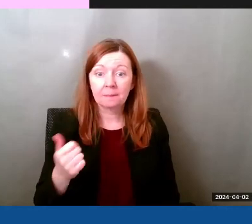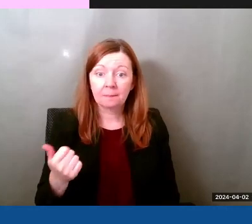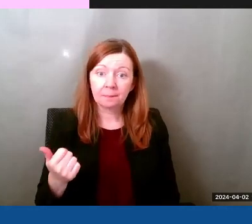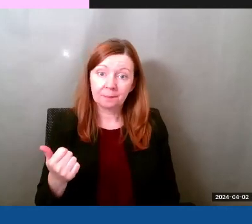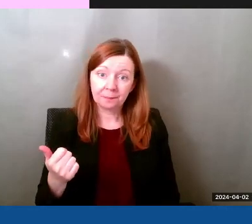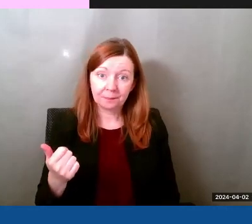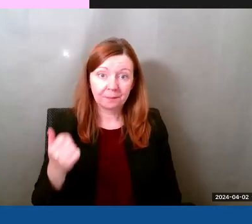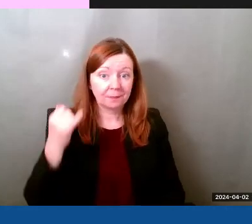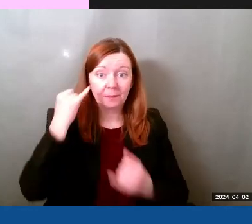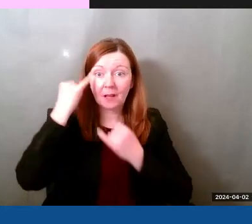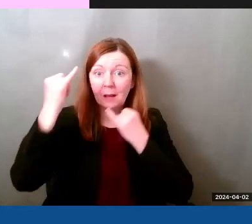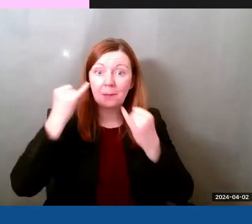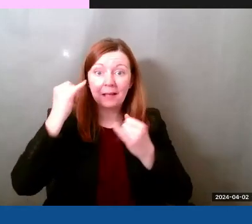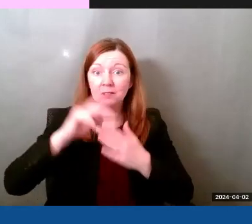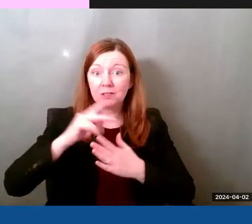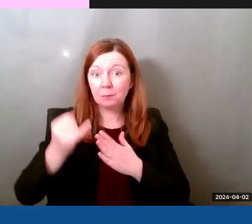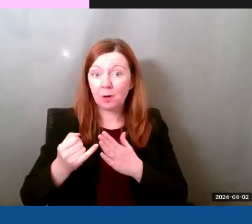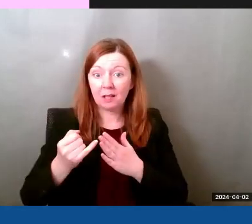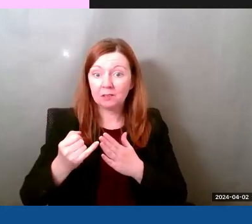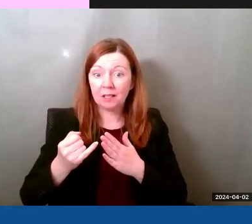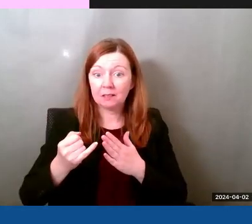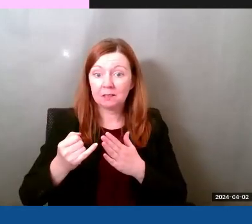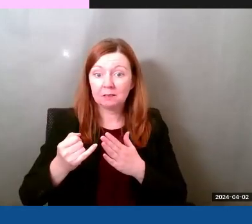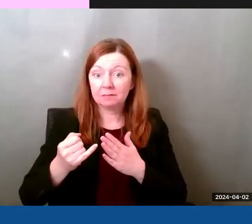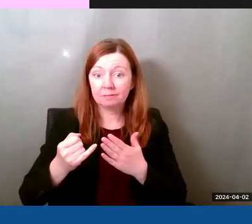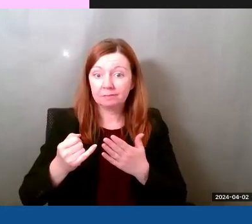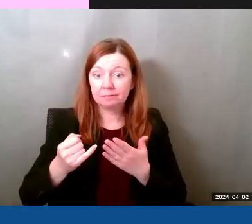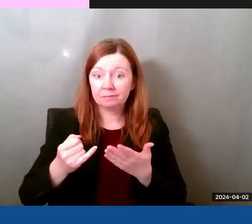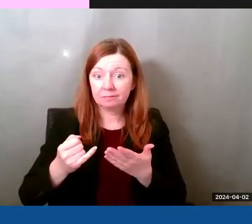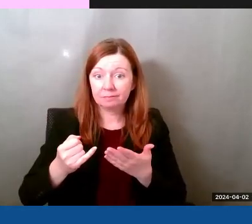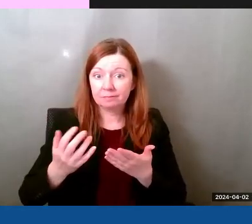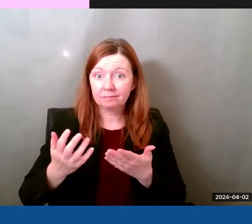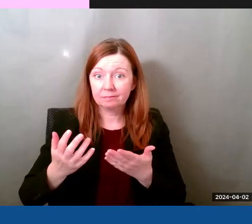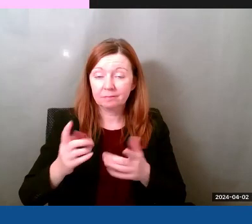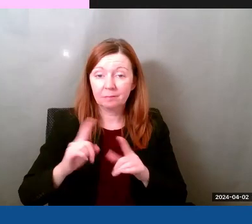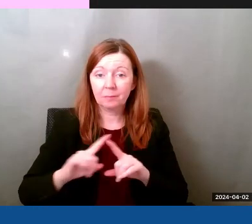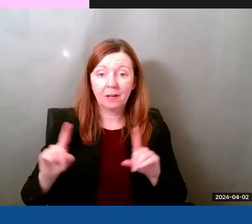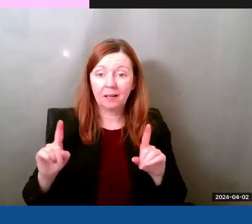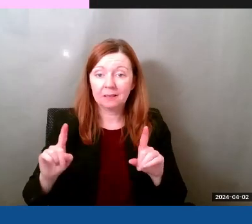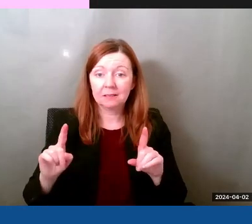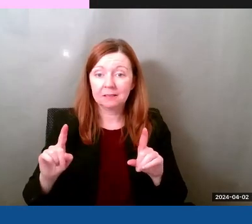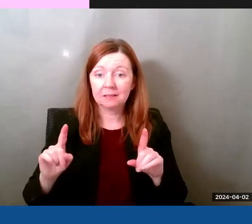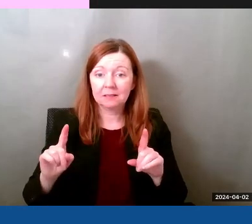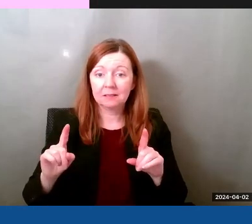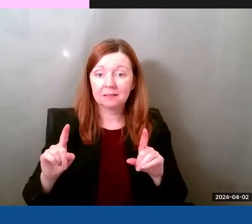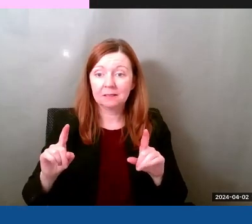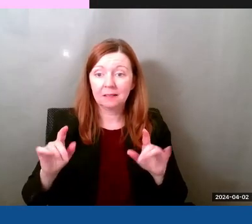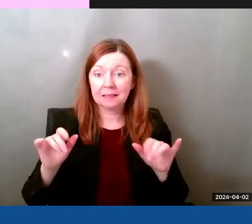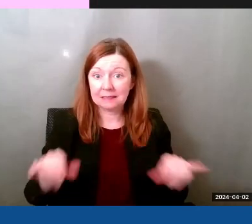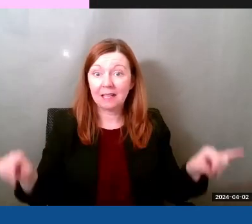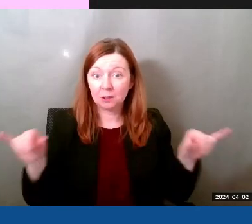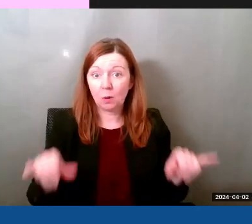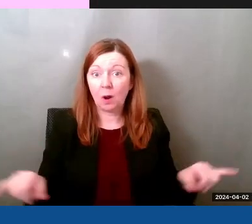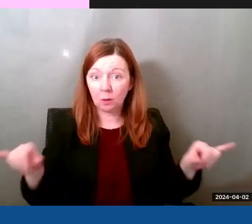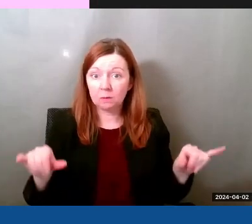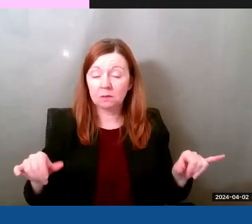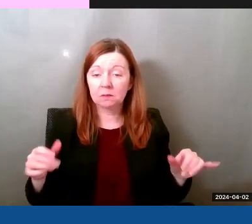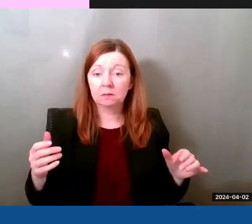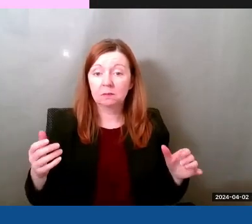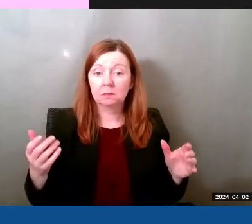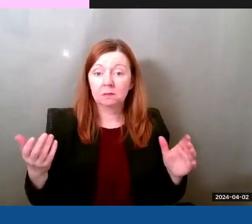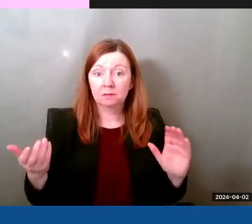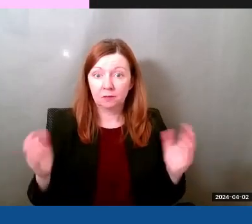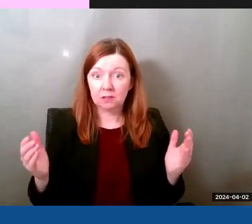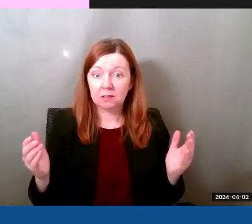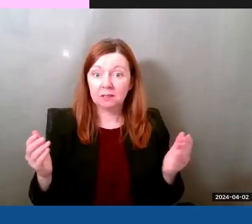an imaginary project. It would be great, but the status quo versus